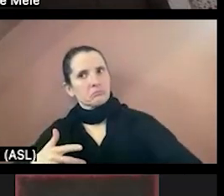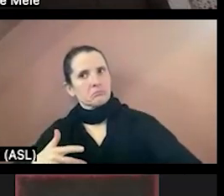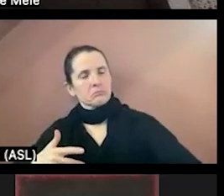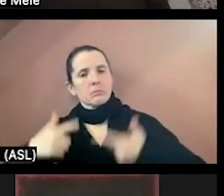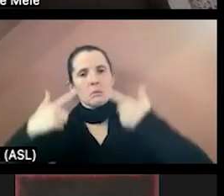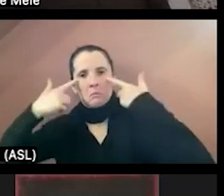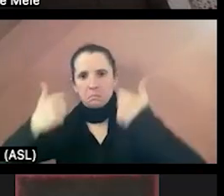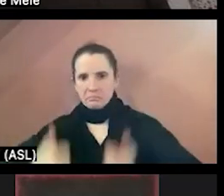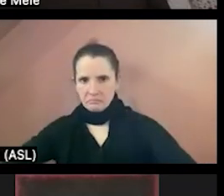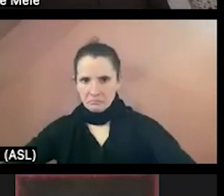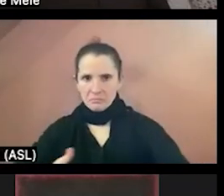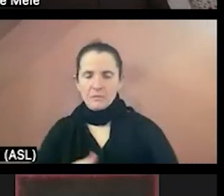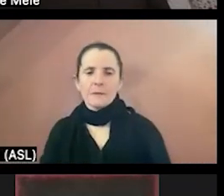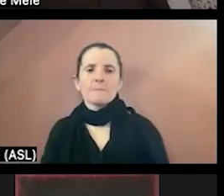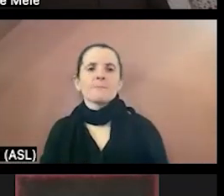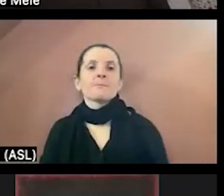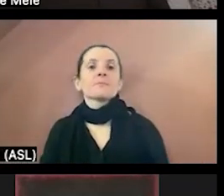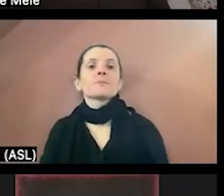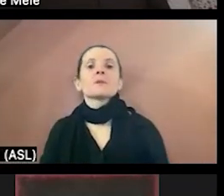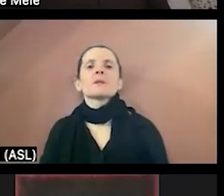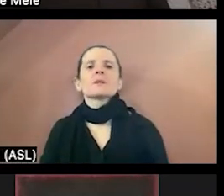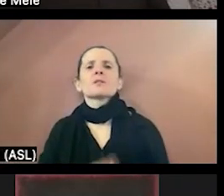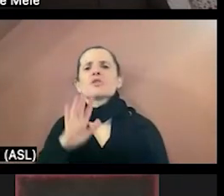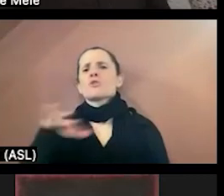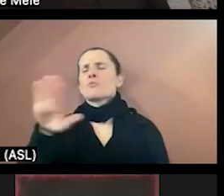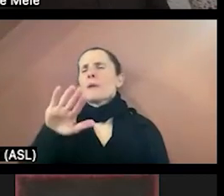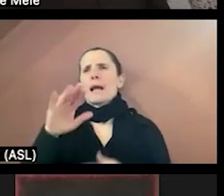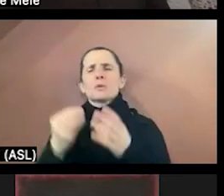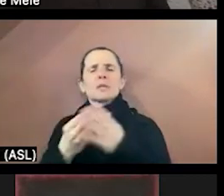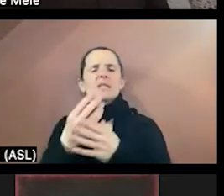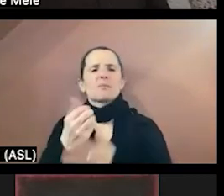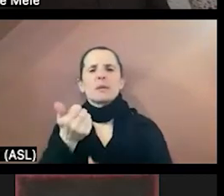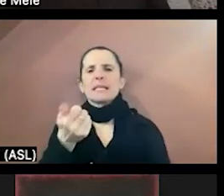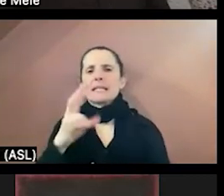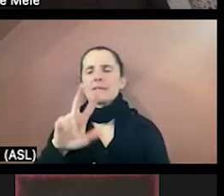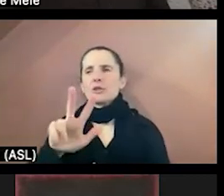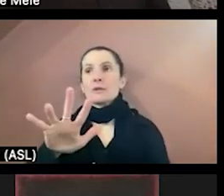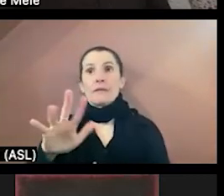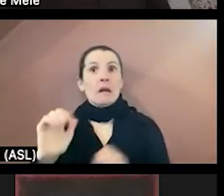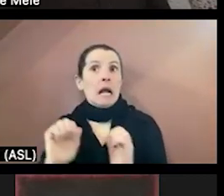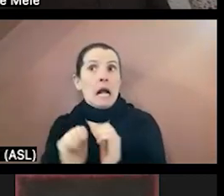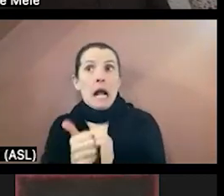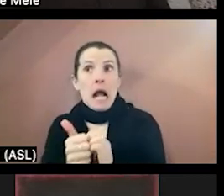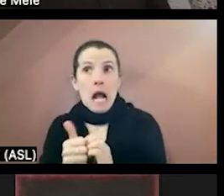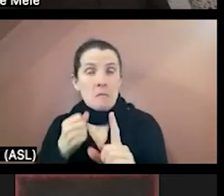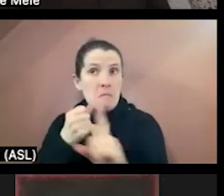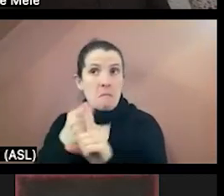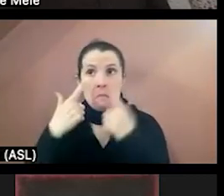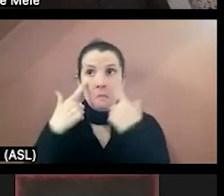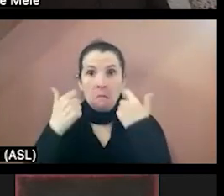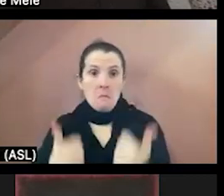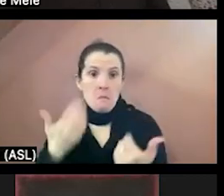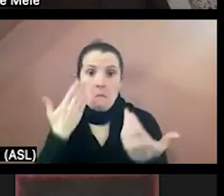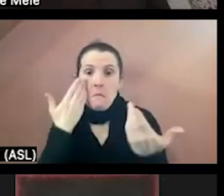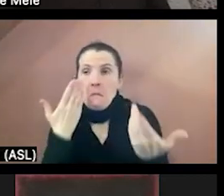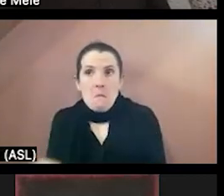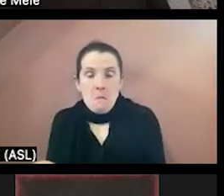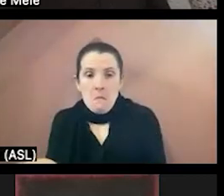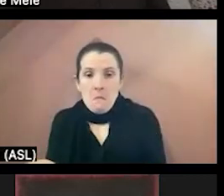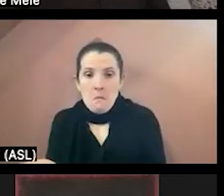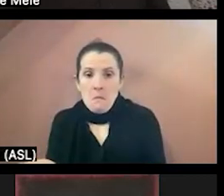the spring of 1735. We don't know how. An illness, stress out of an